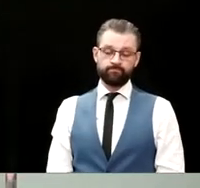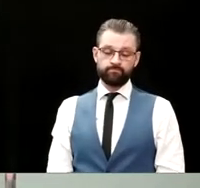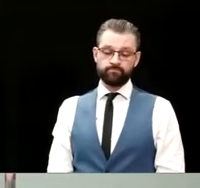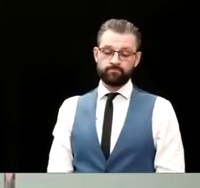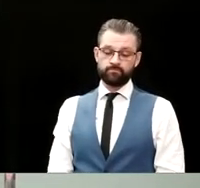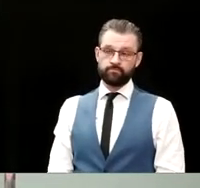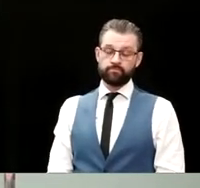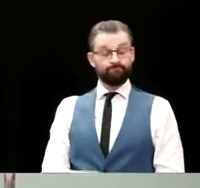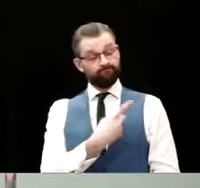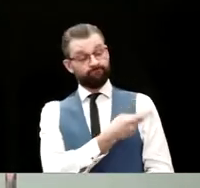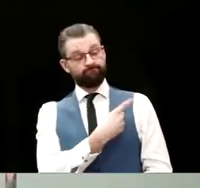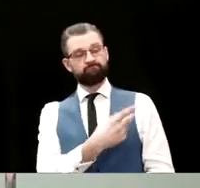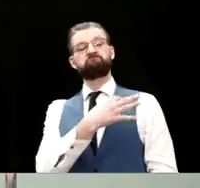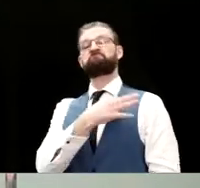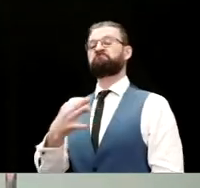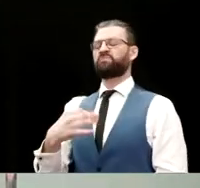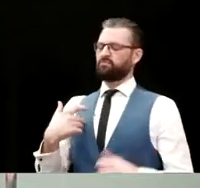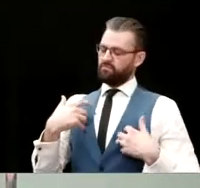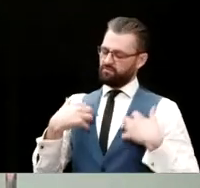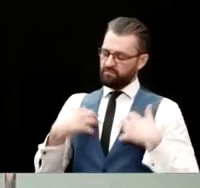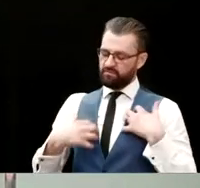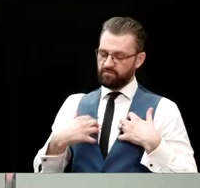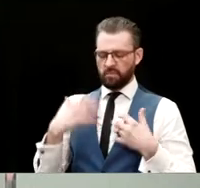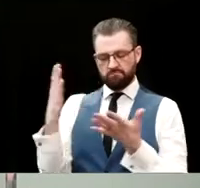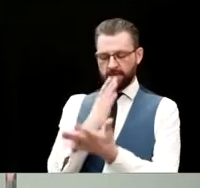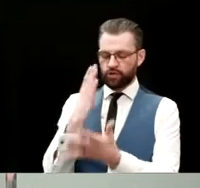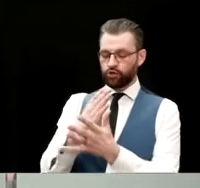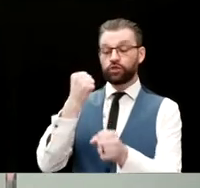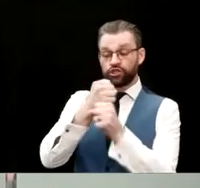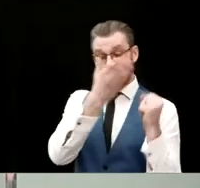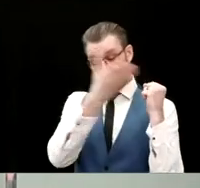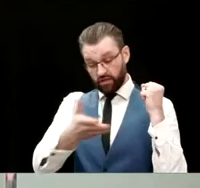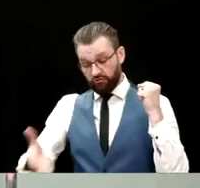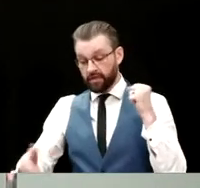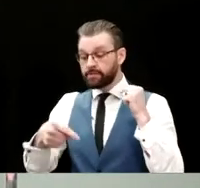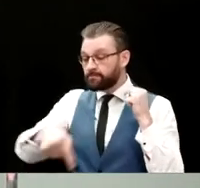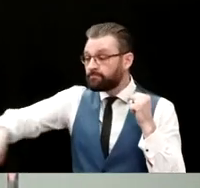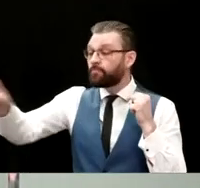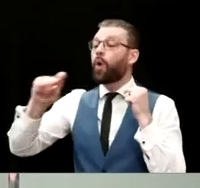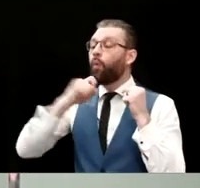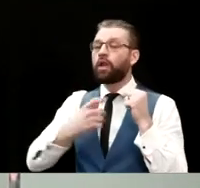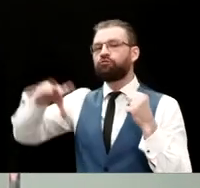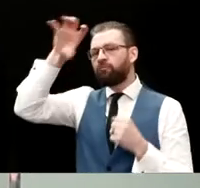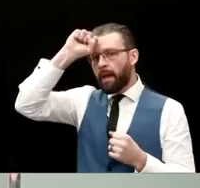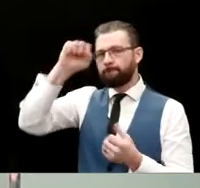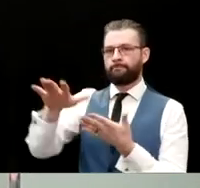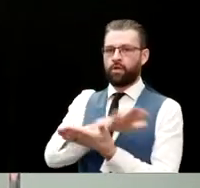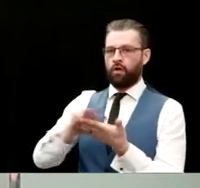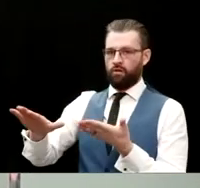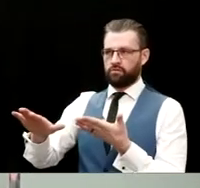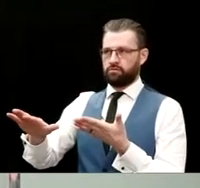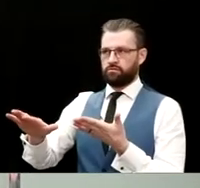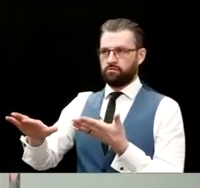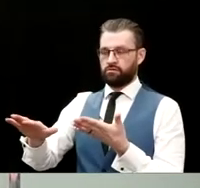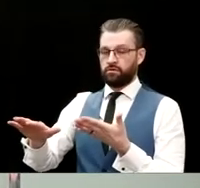Ambassadors like Lawrence and I are motivated to ensure that the generations after us will always remember the Holocaust. But to continue